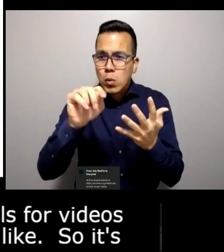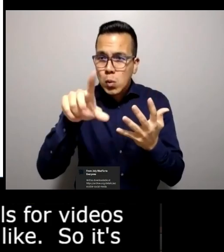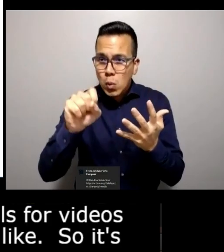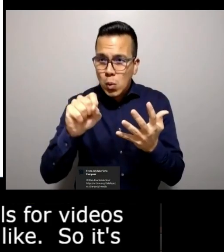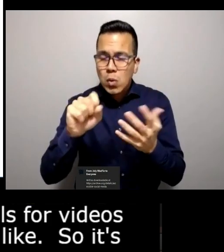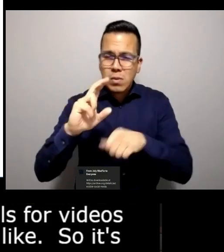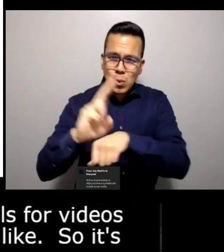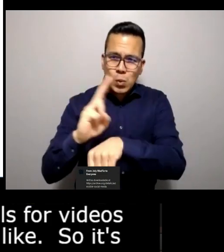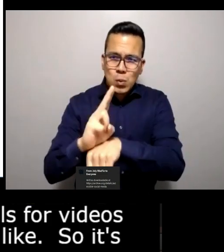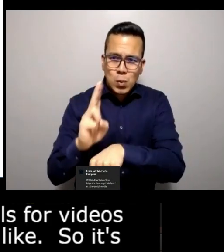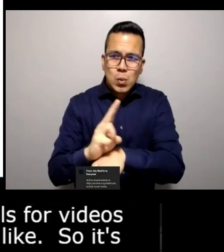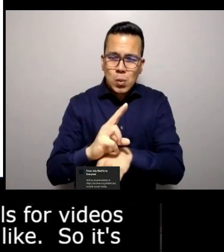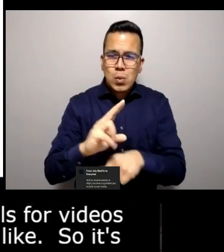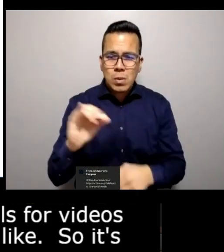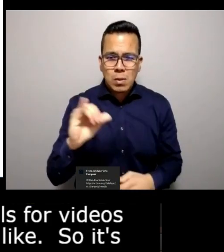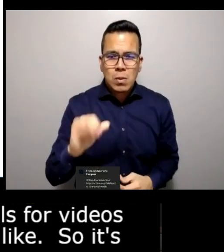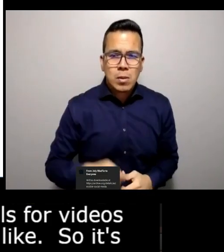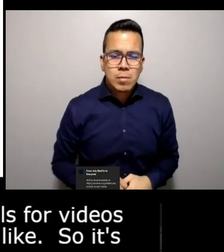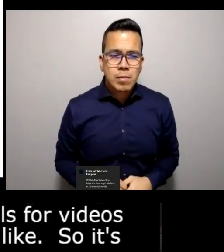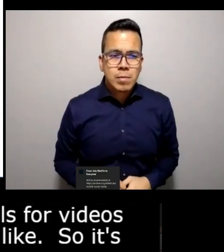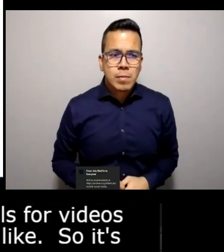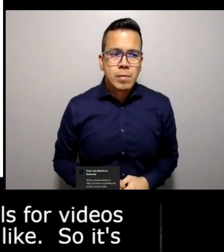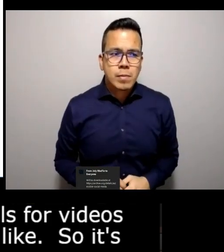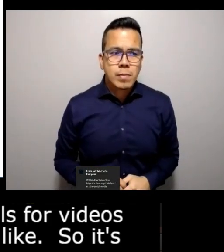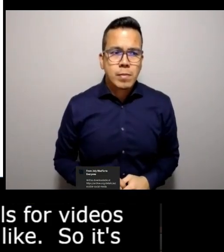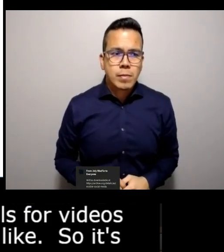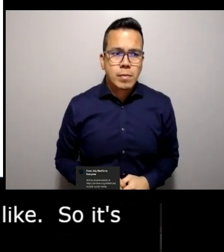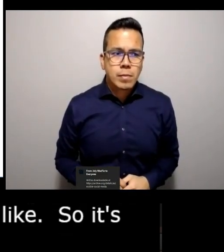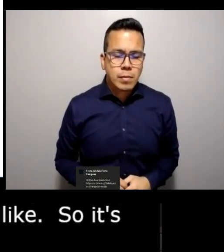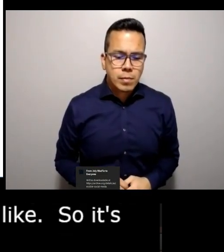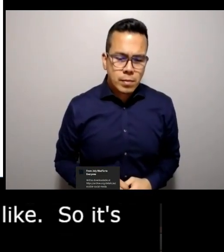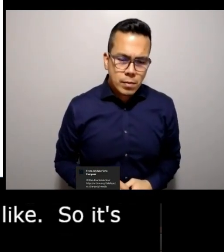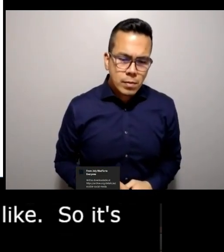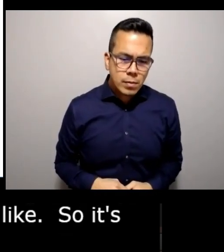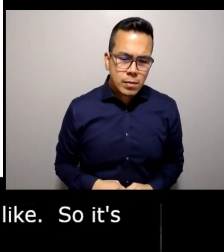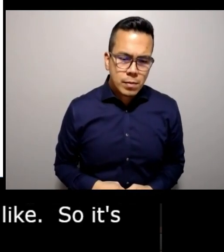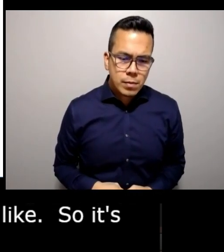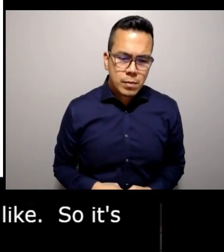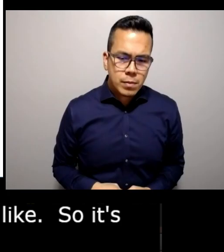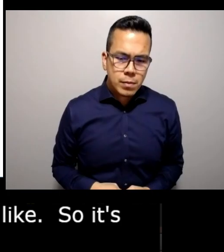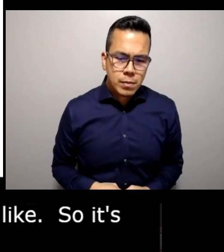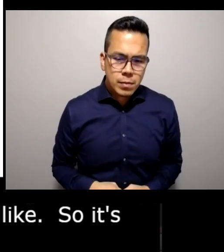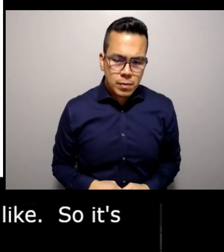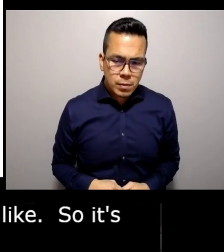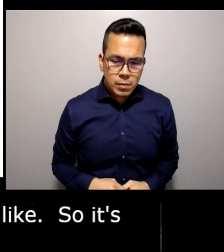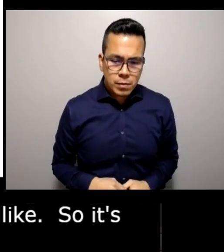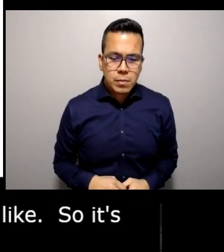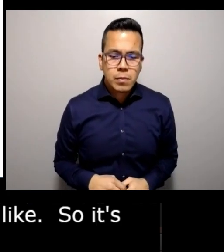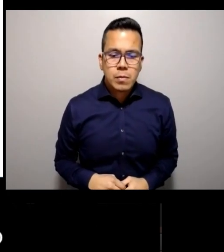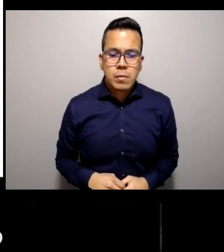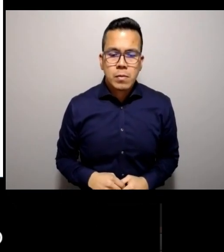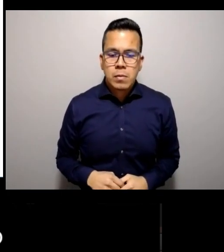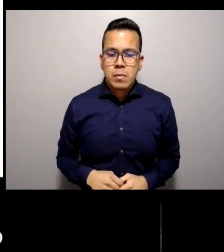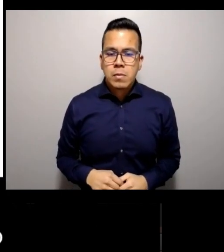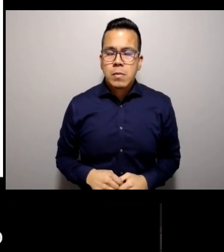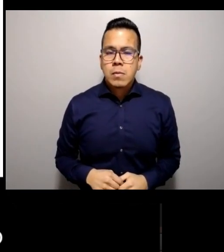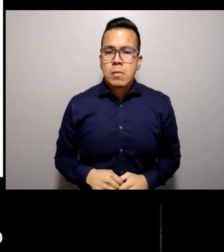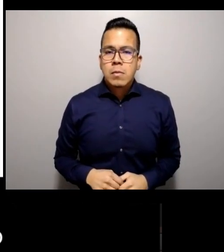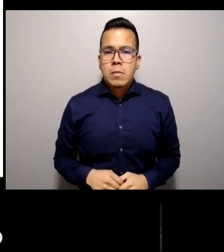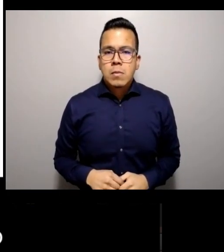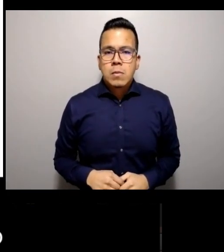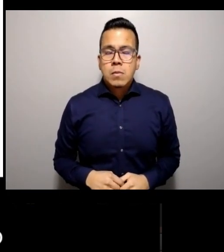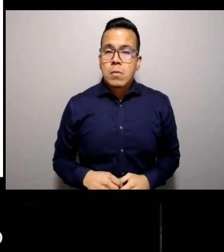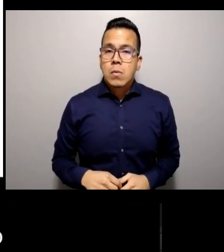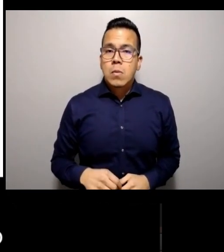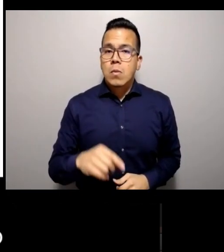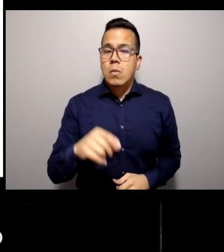of the ability to communicate and how to communicate, each platform has its strengths and weaknesses. And